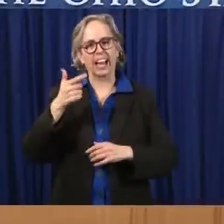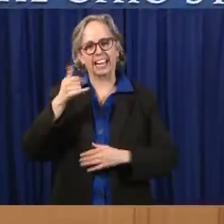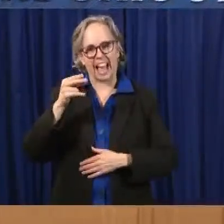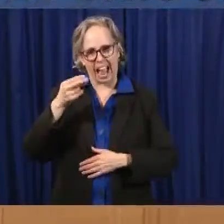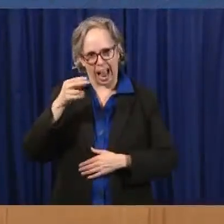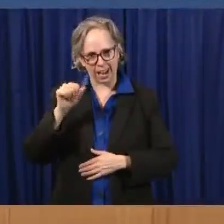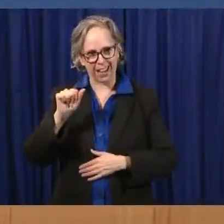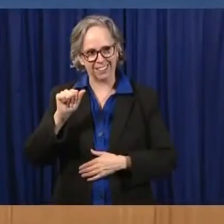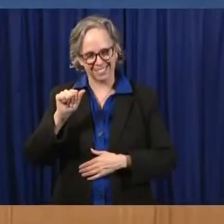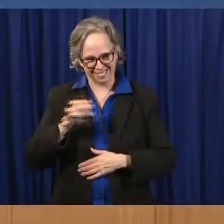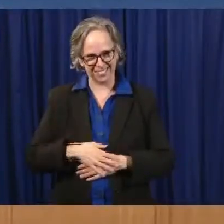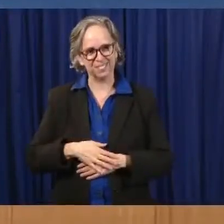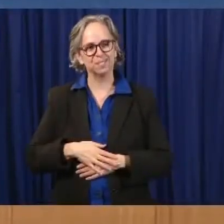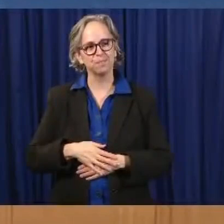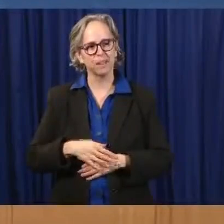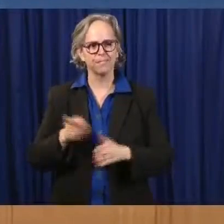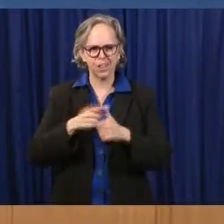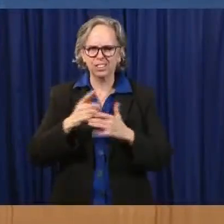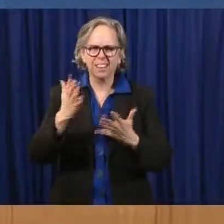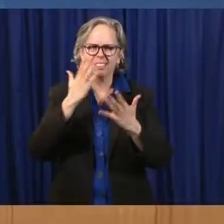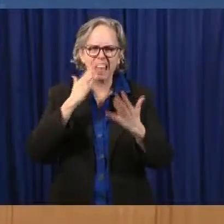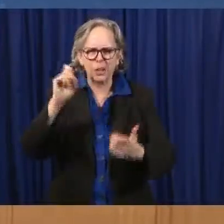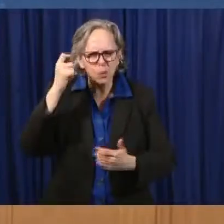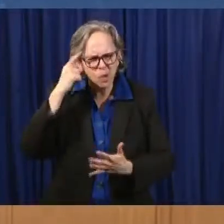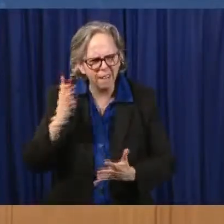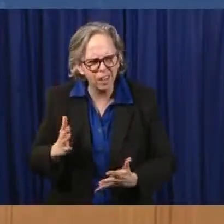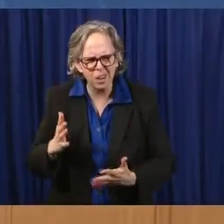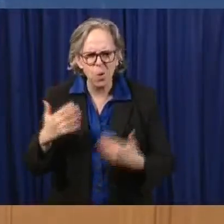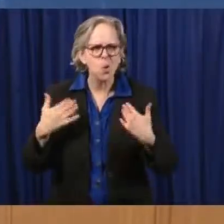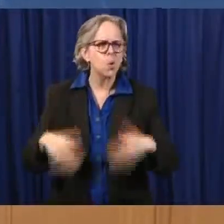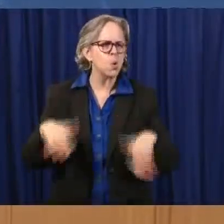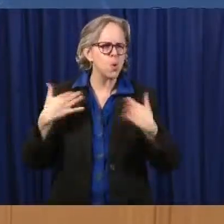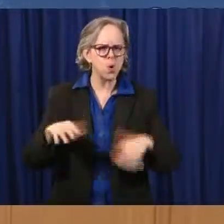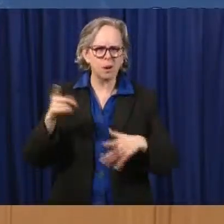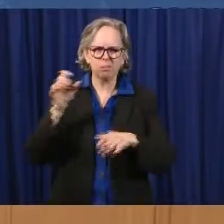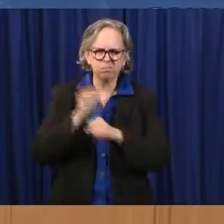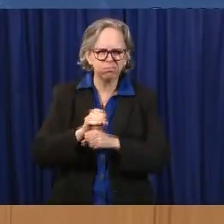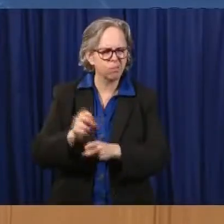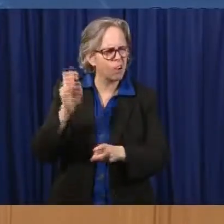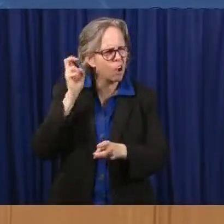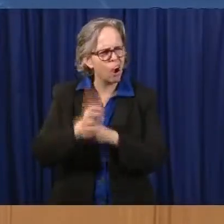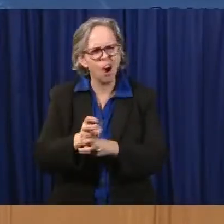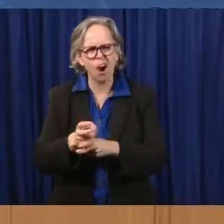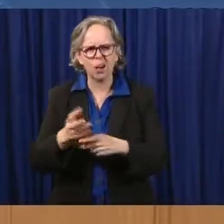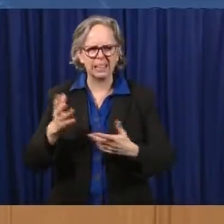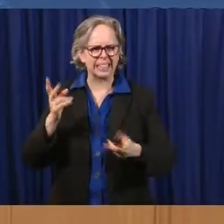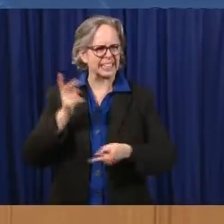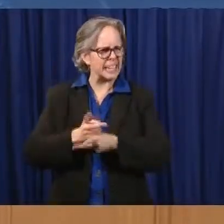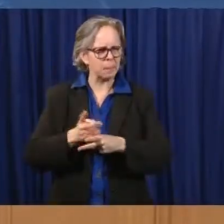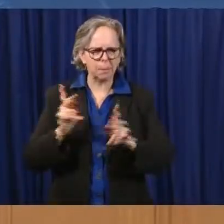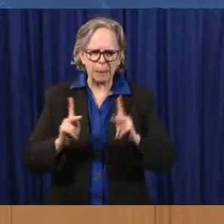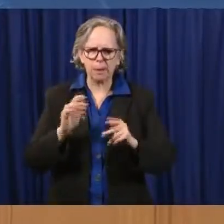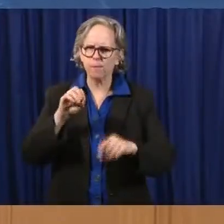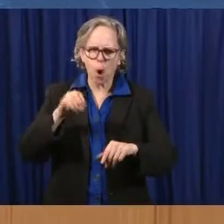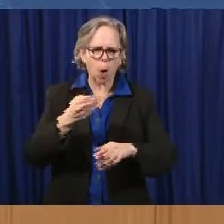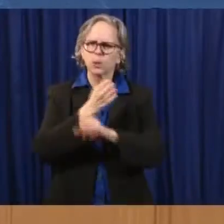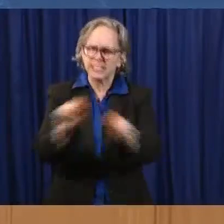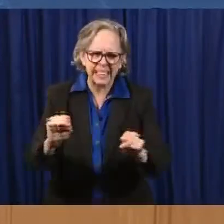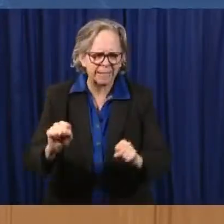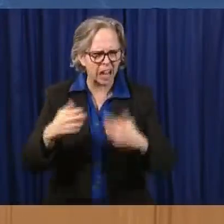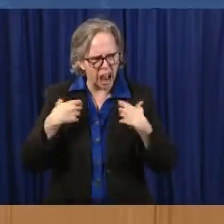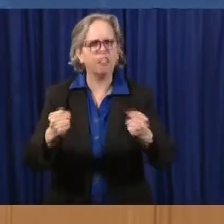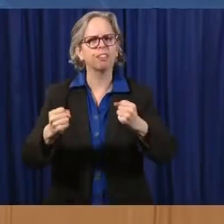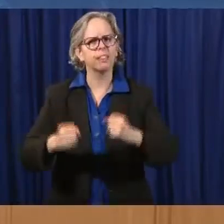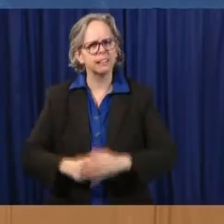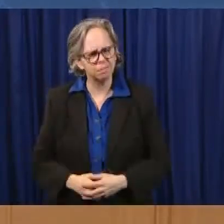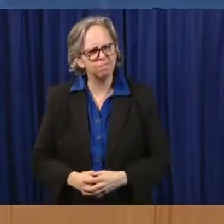you, Governor DeWine, for working so hard to keep people in Ohio safe and healthy. I know that